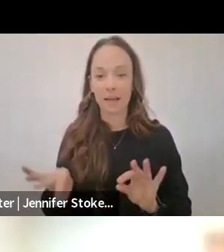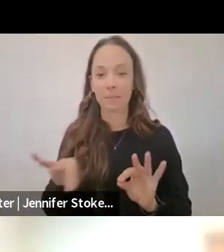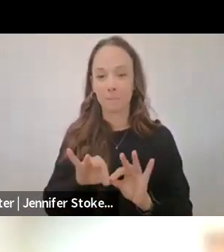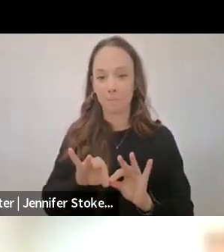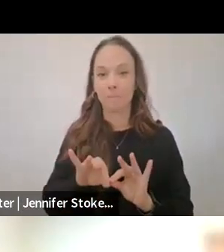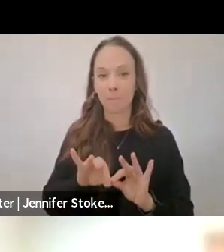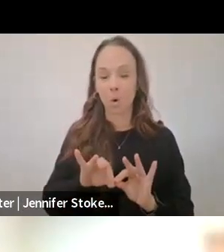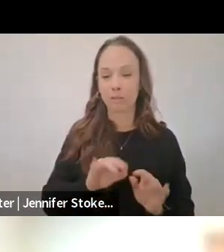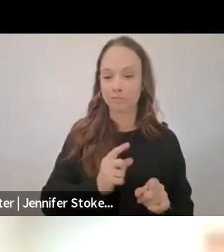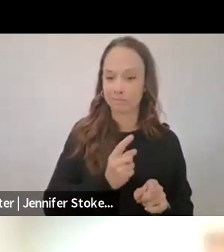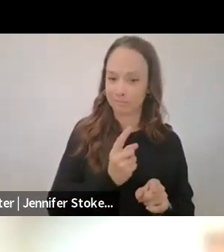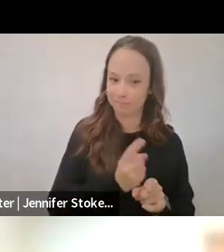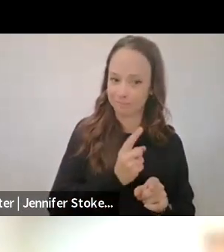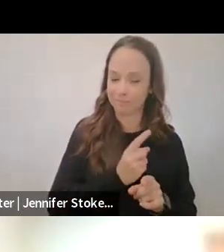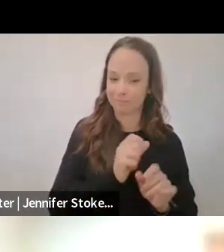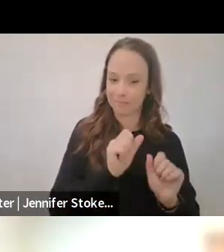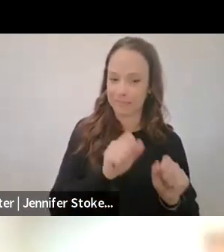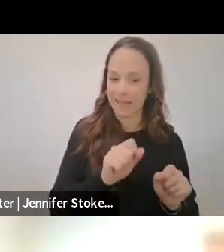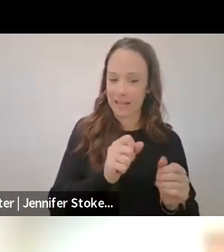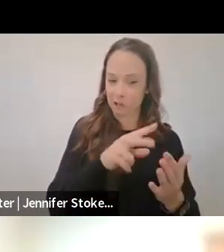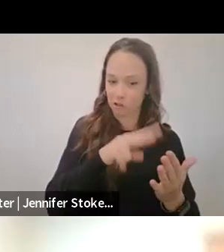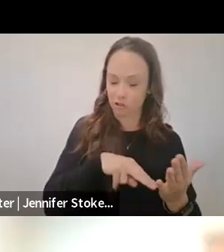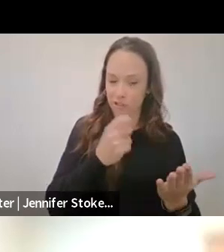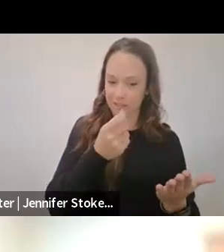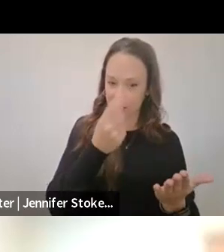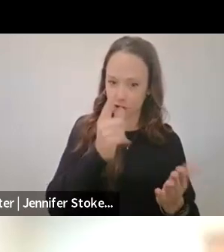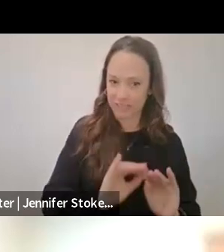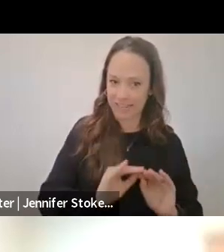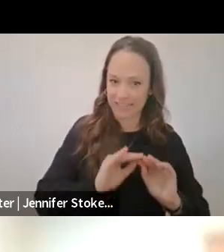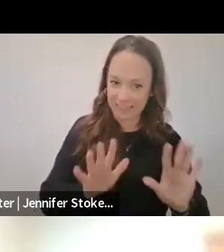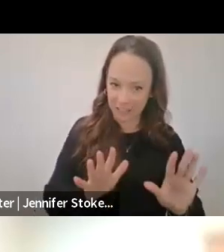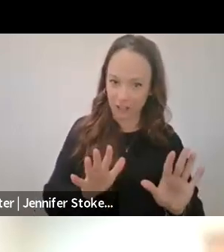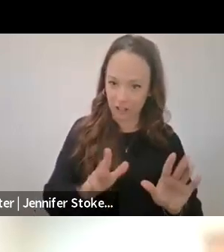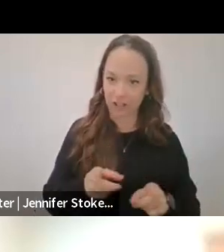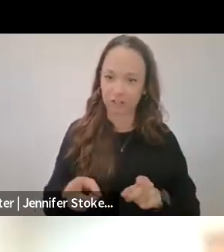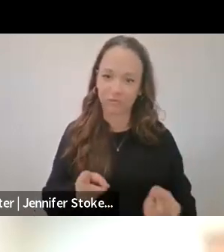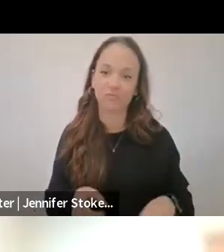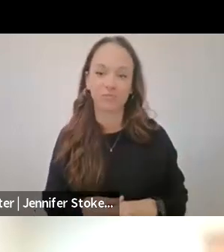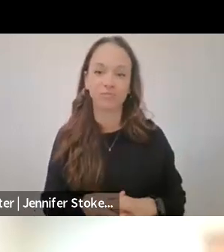the letter of the law, but also making sure that it is important. I think